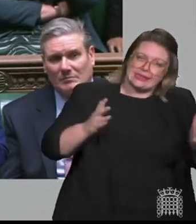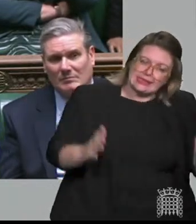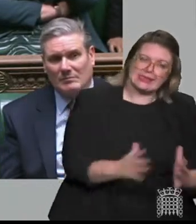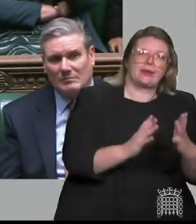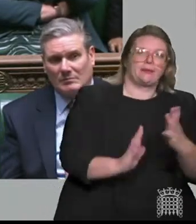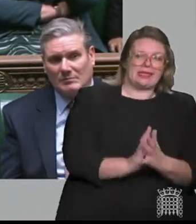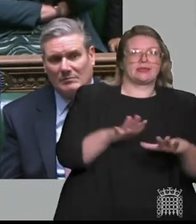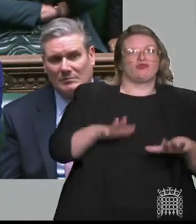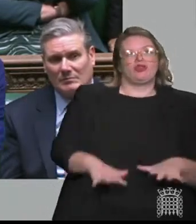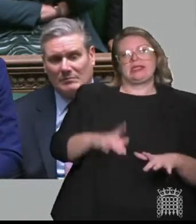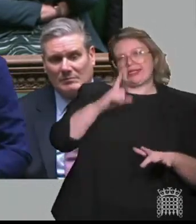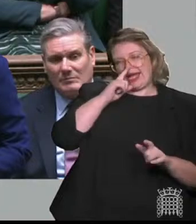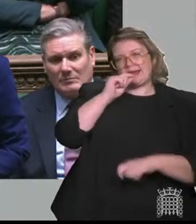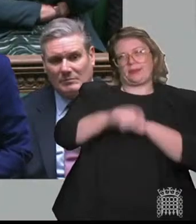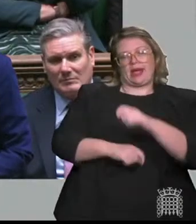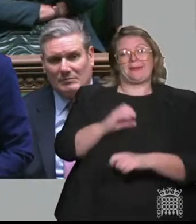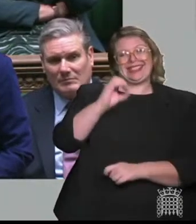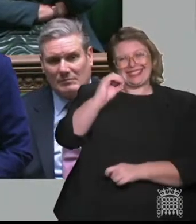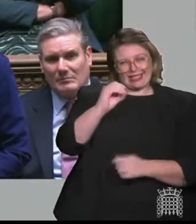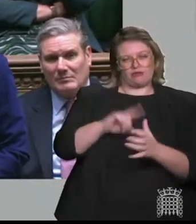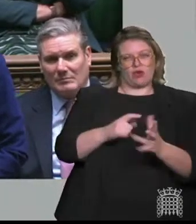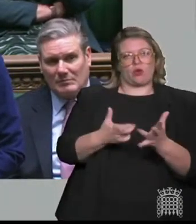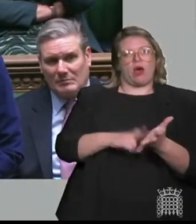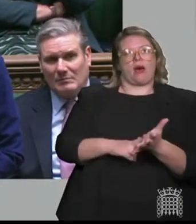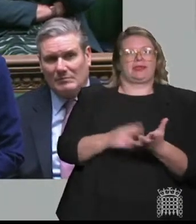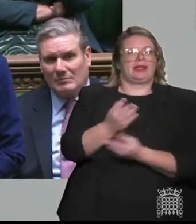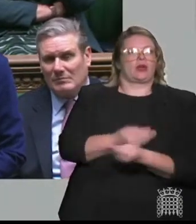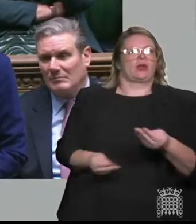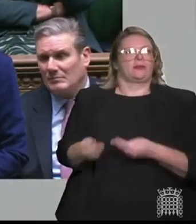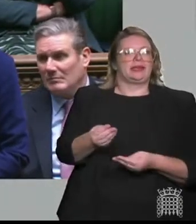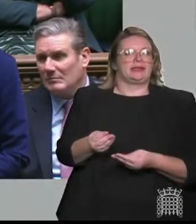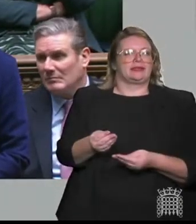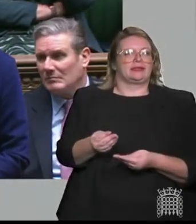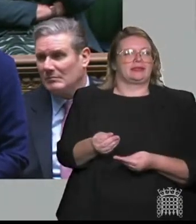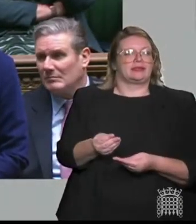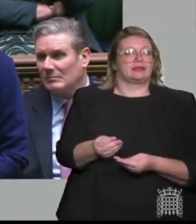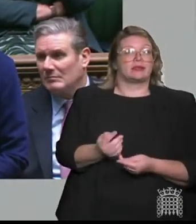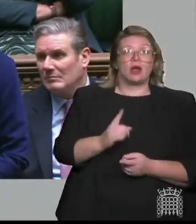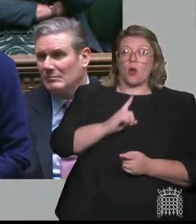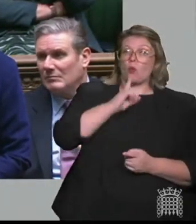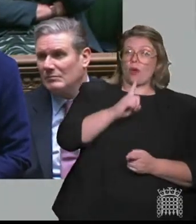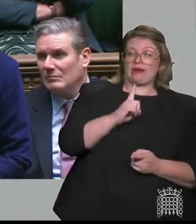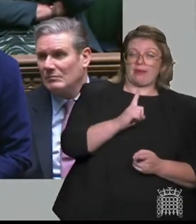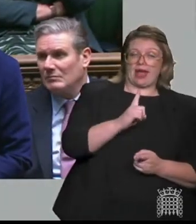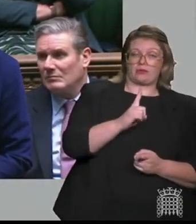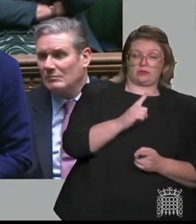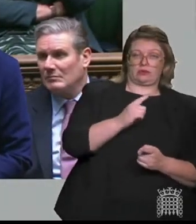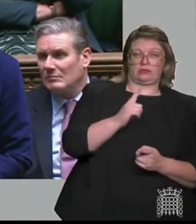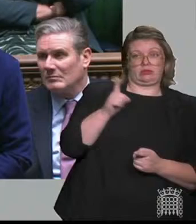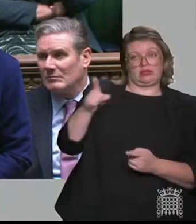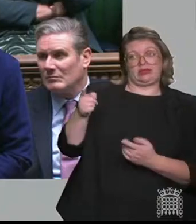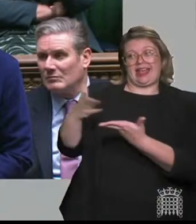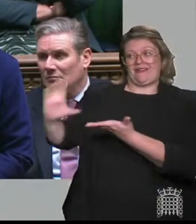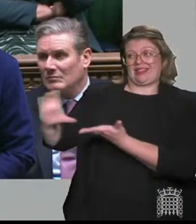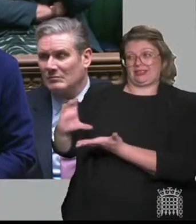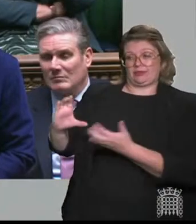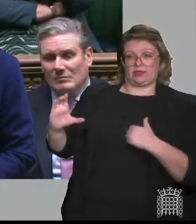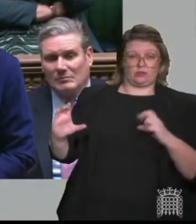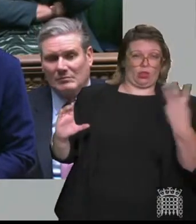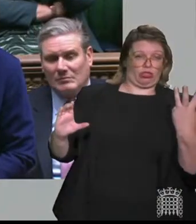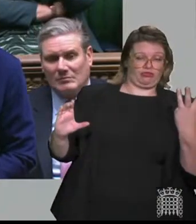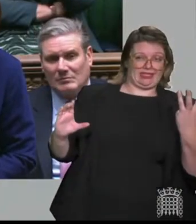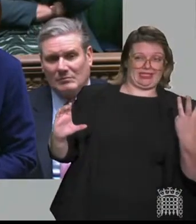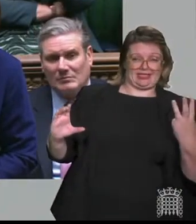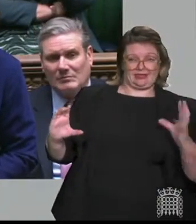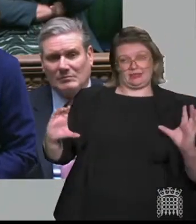crucial transition to a zero-carbon economy. And for every pound of public investment, we will leverage in 3 times as much